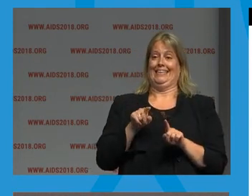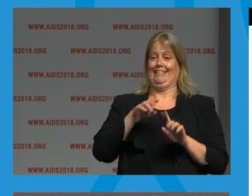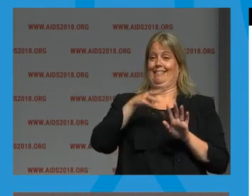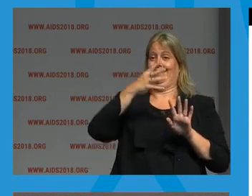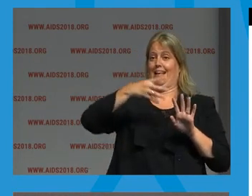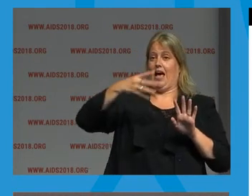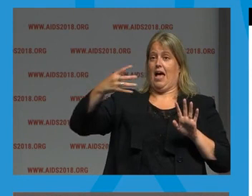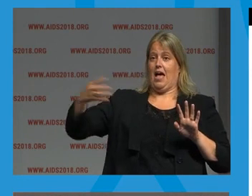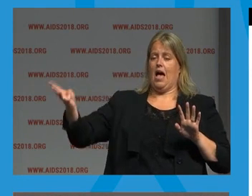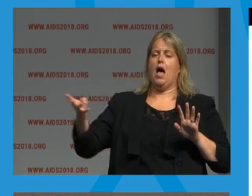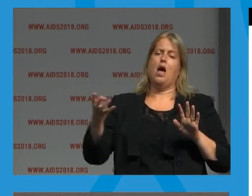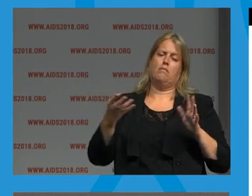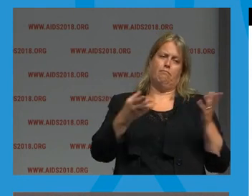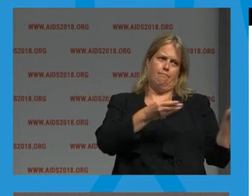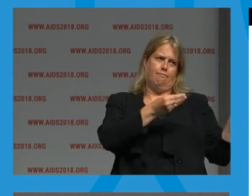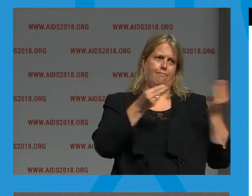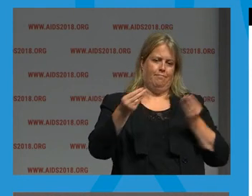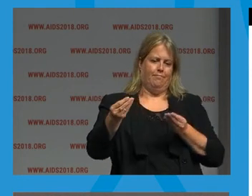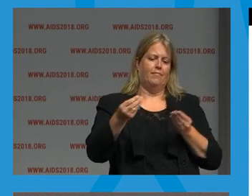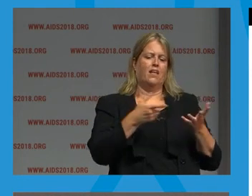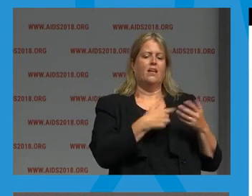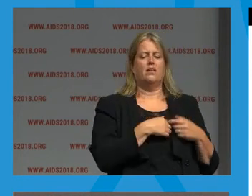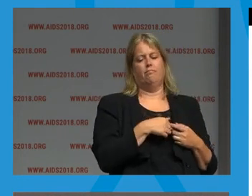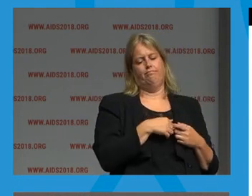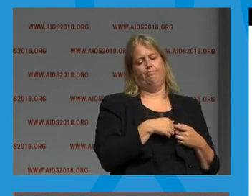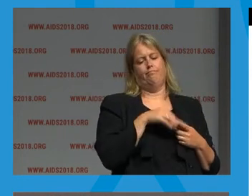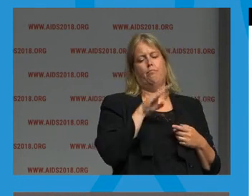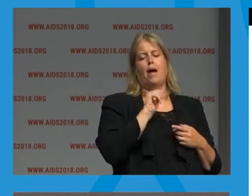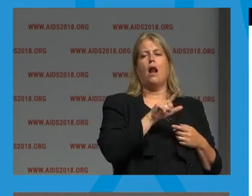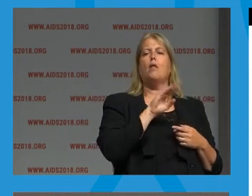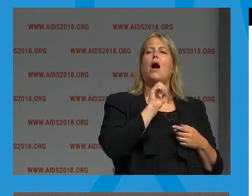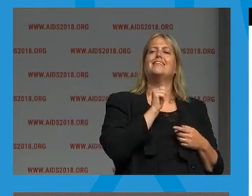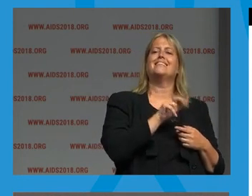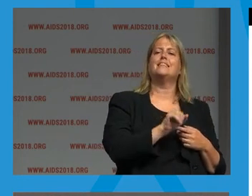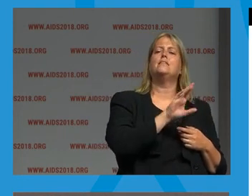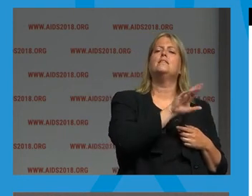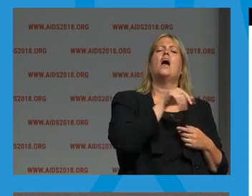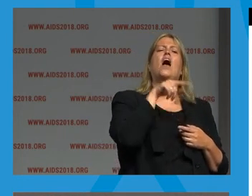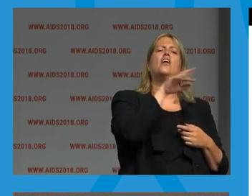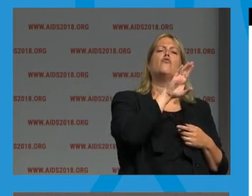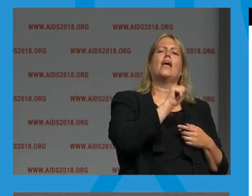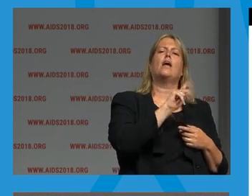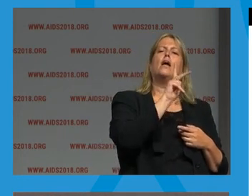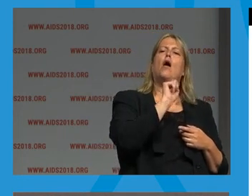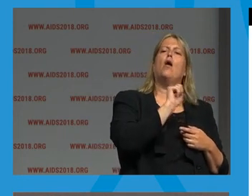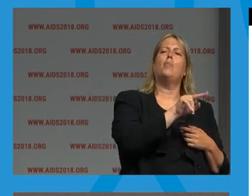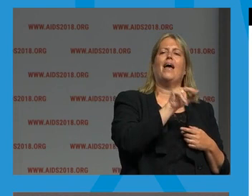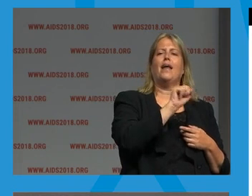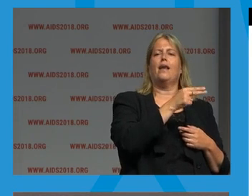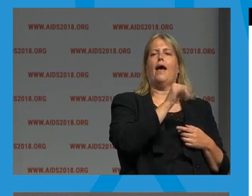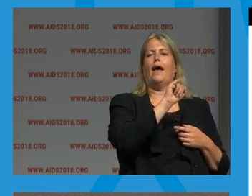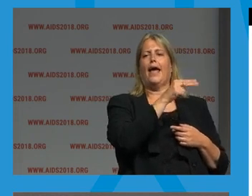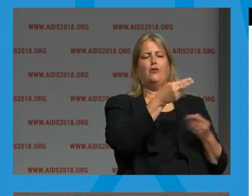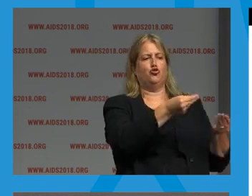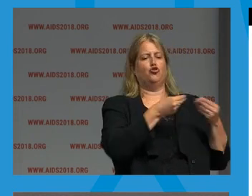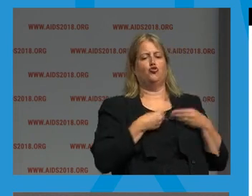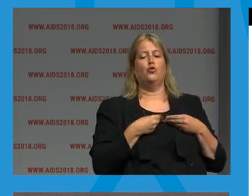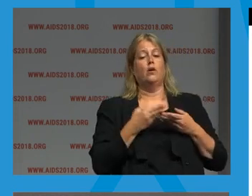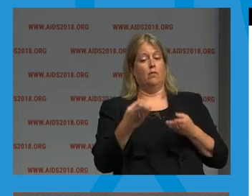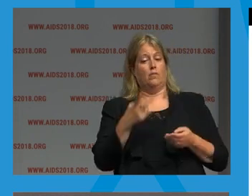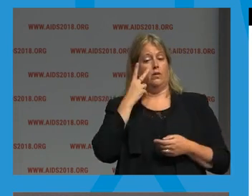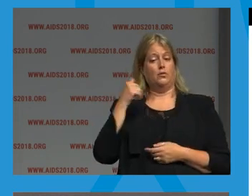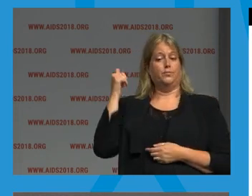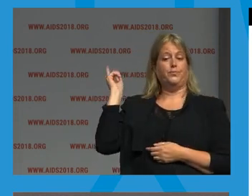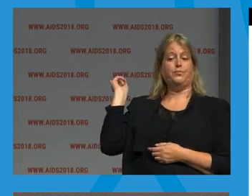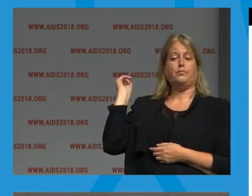was allowed me to present to you today by Mal Martin and Rick Kaup at the NIH, when they looked at CXCR5 CD8 positive